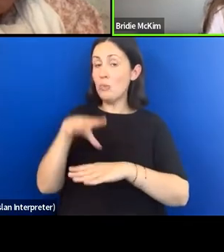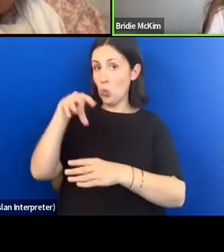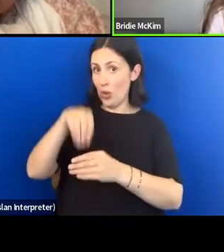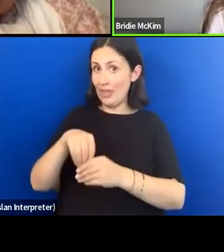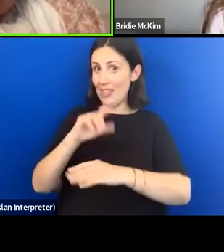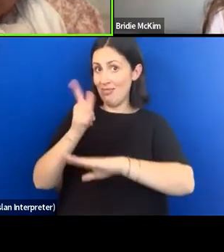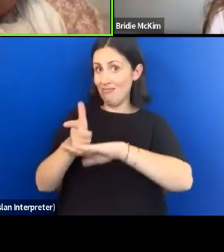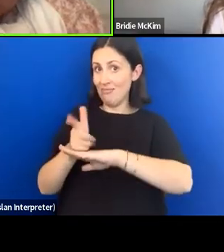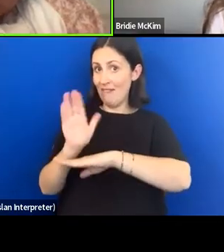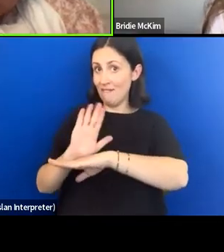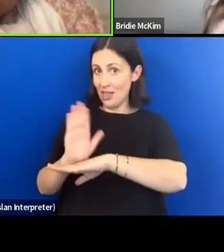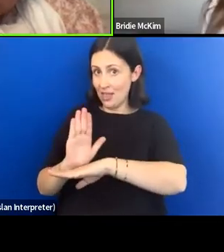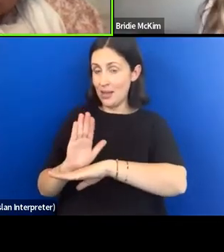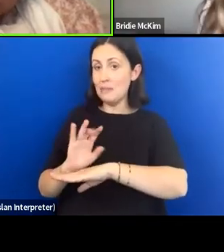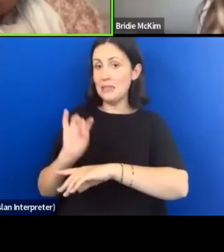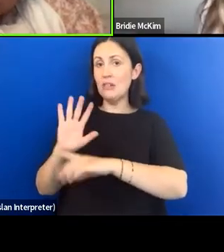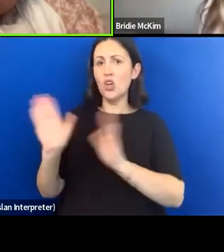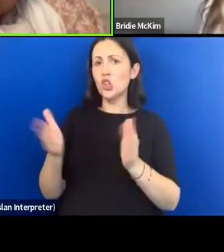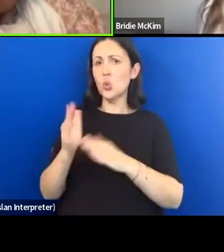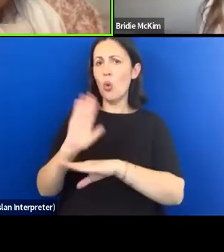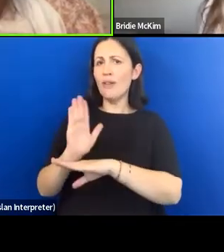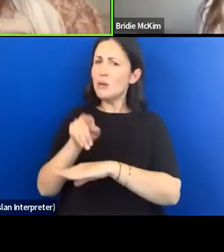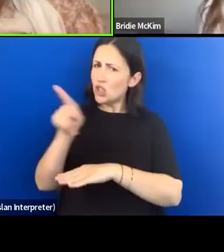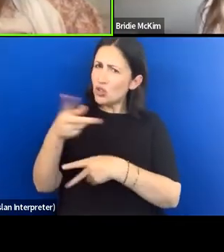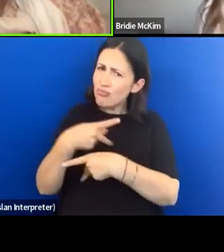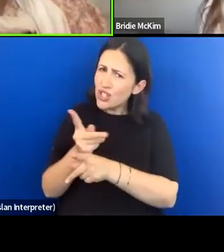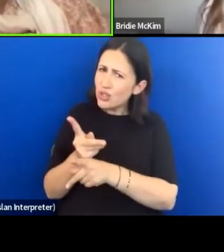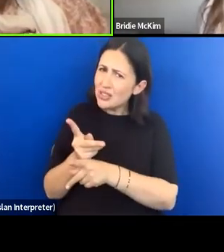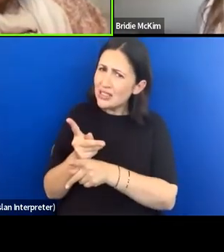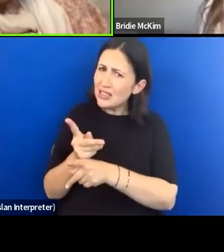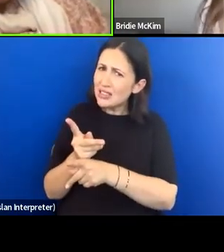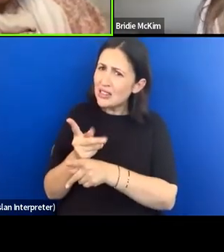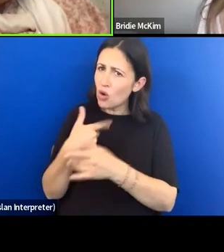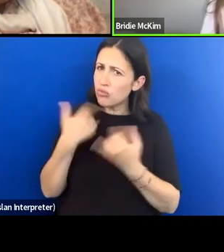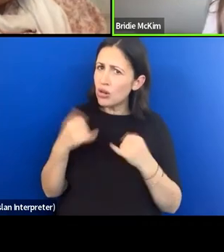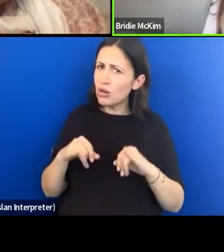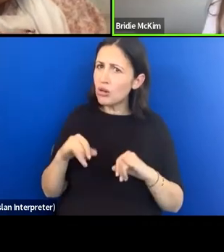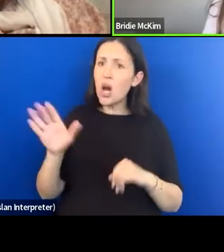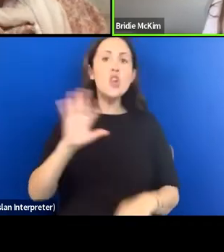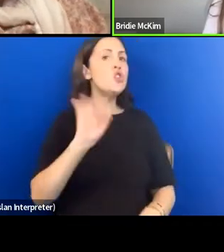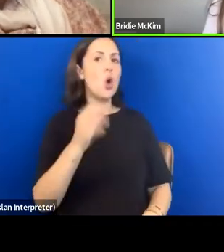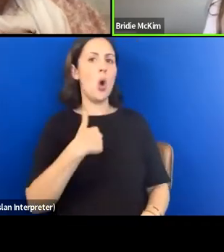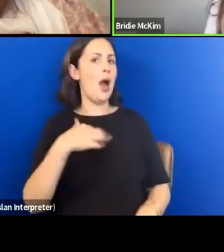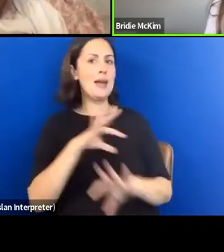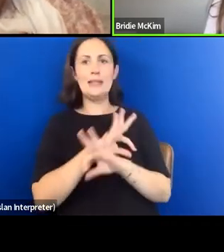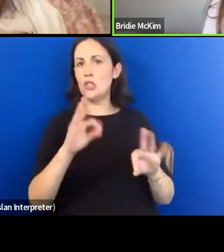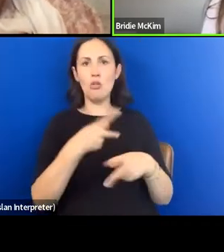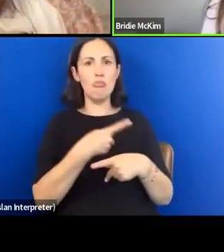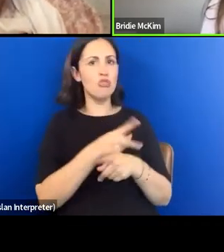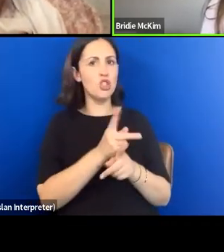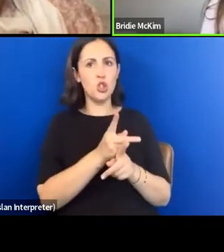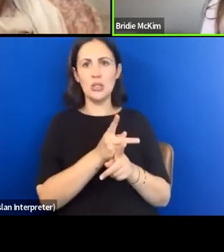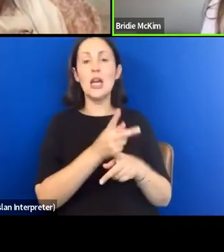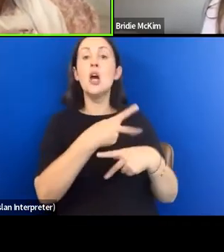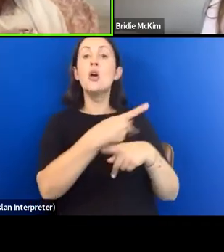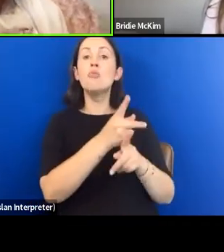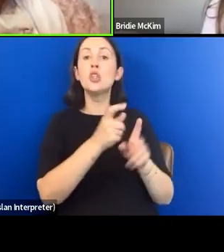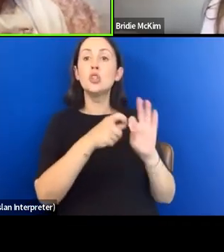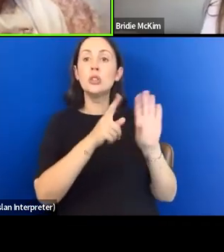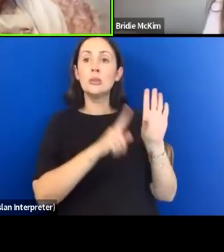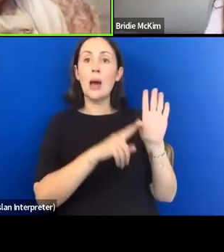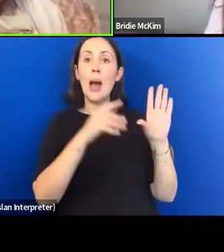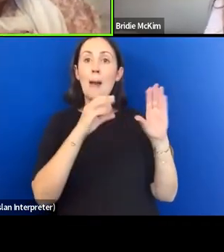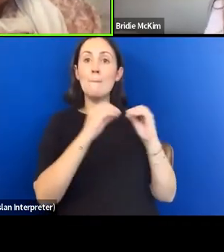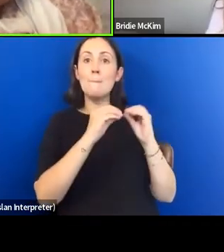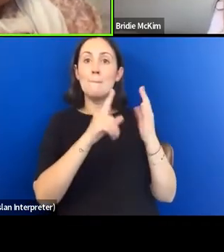film, short film. Did you also produce that one or? No, I didn't. Okay. No, that was produced by Bus Stop